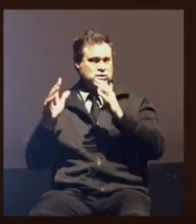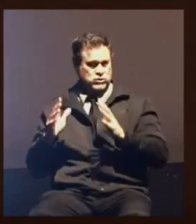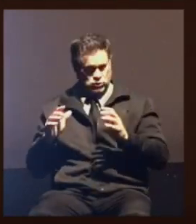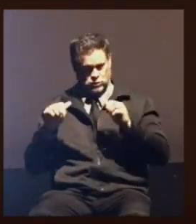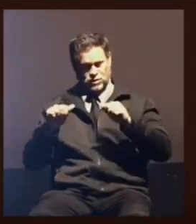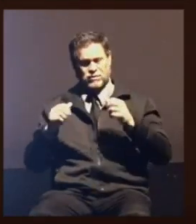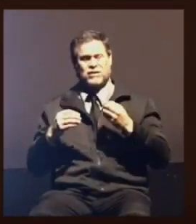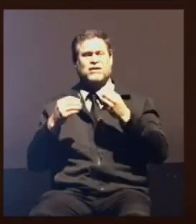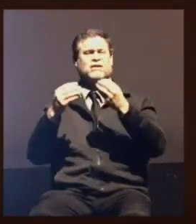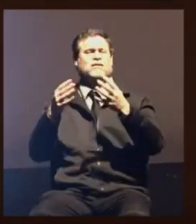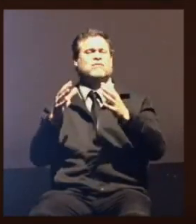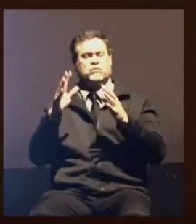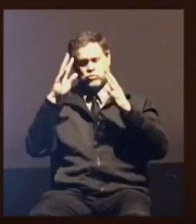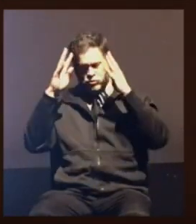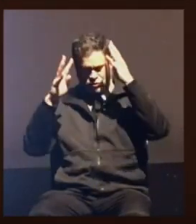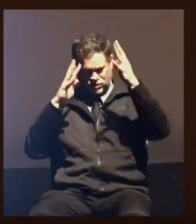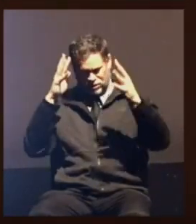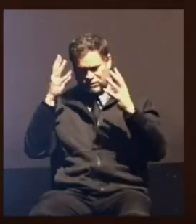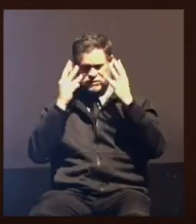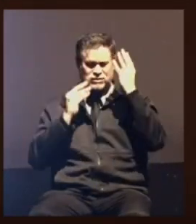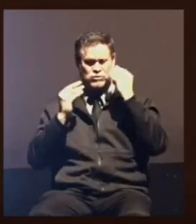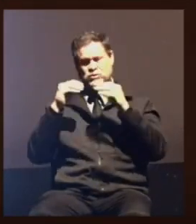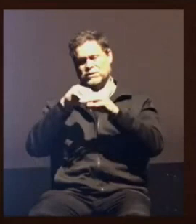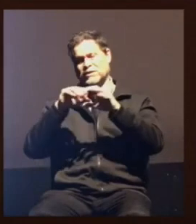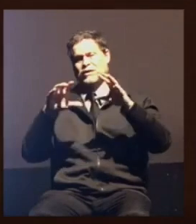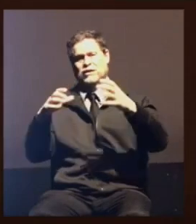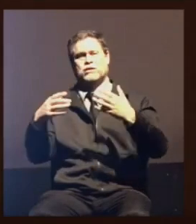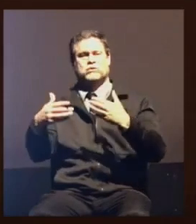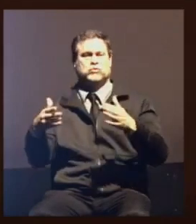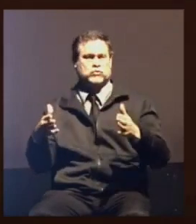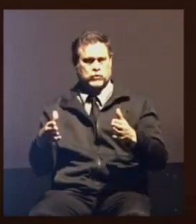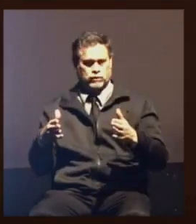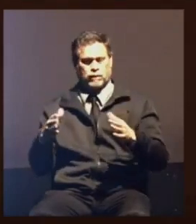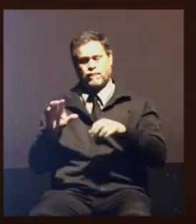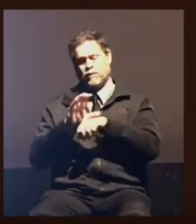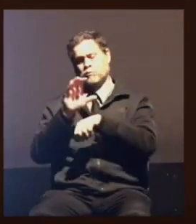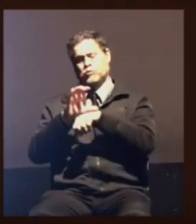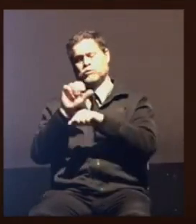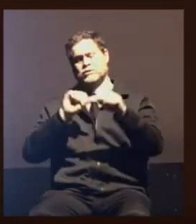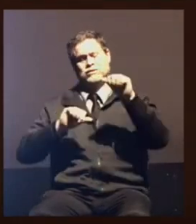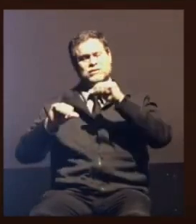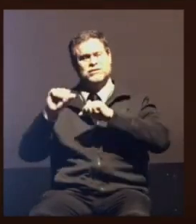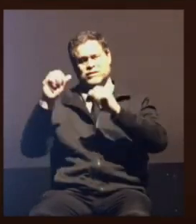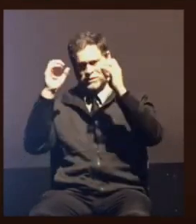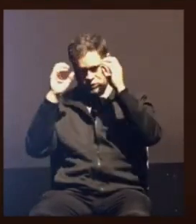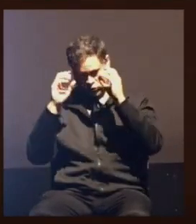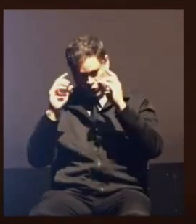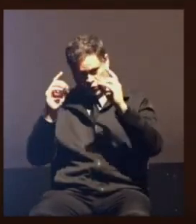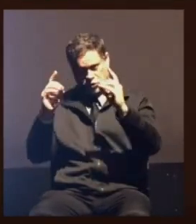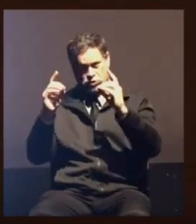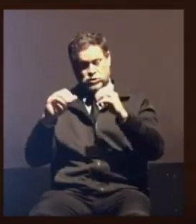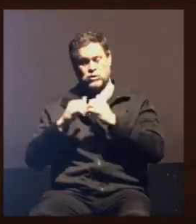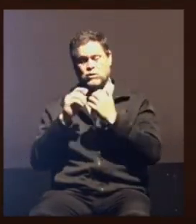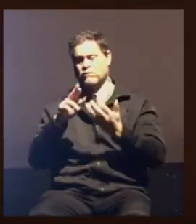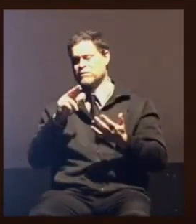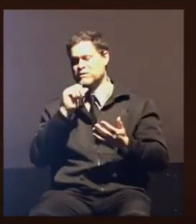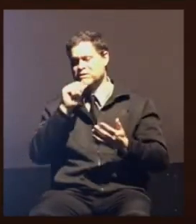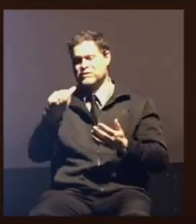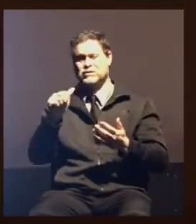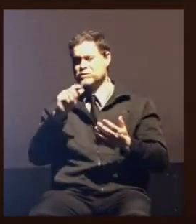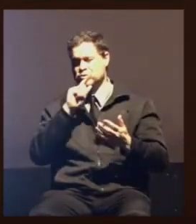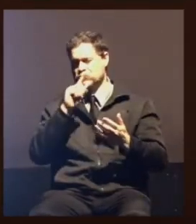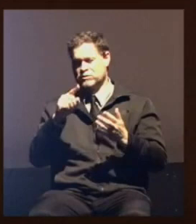able to give them such creative experiences in the classroom. Computer science education, however, was not so